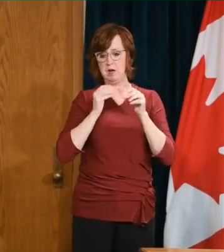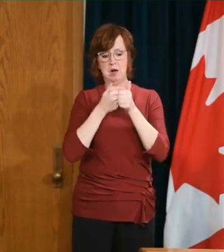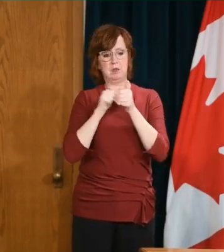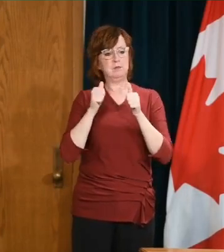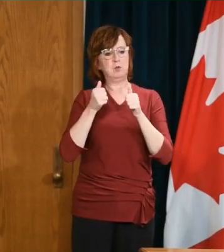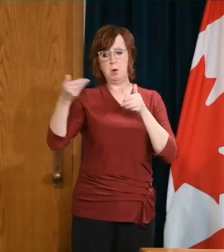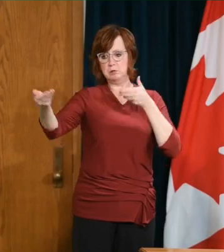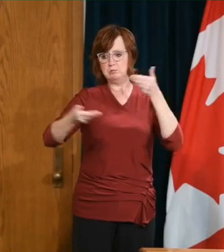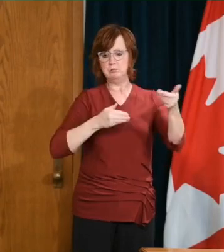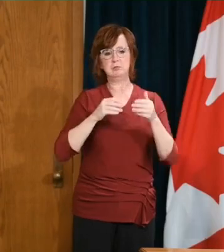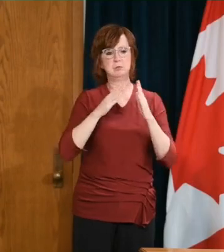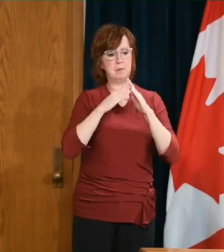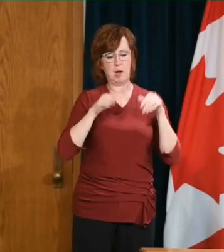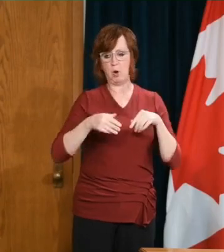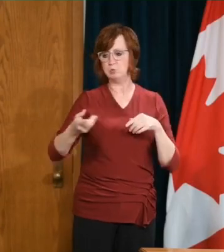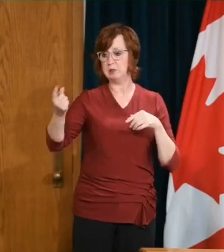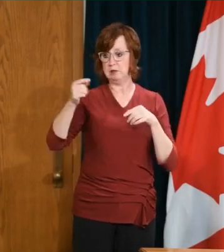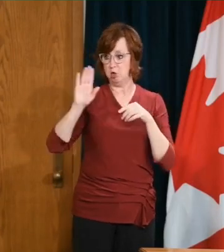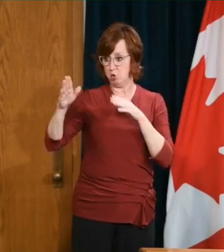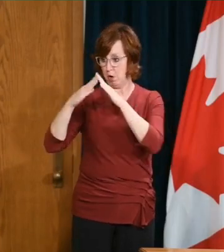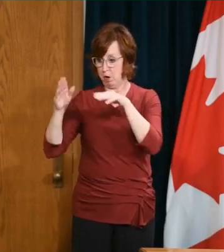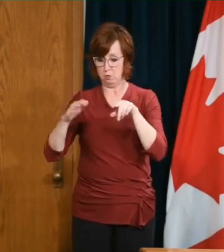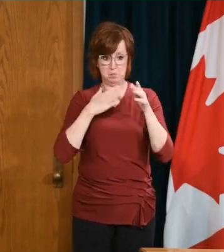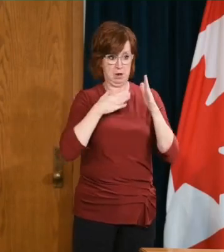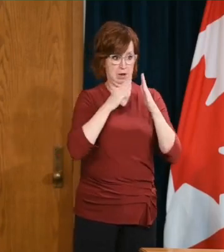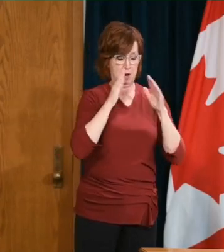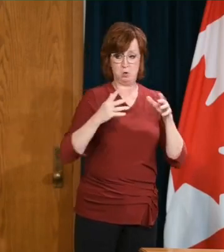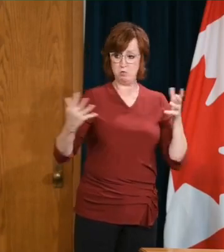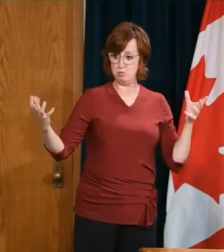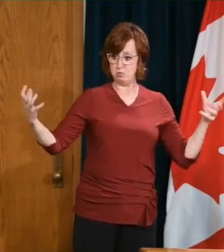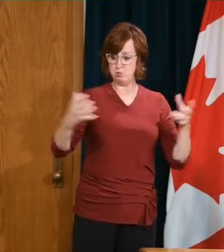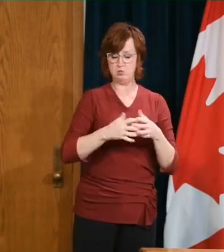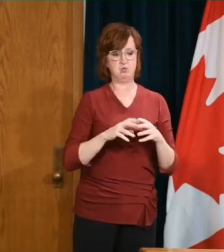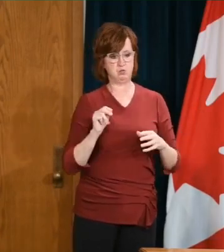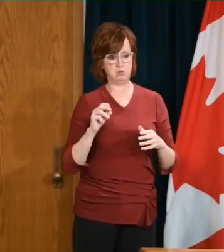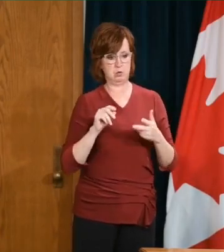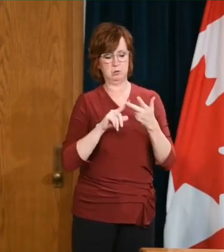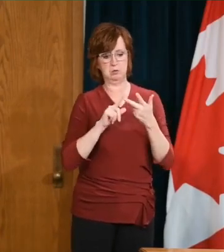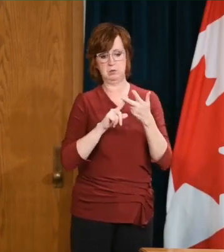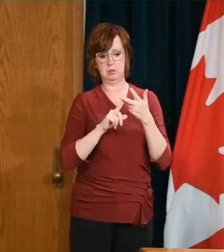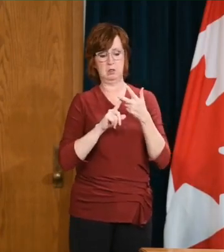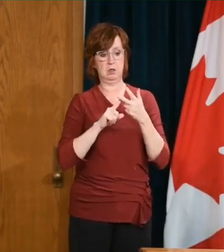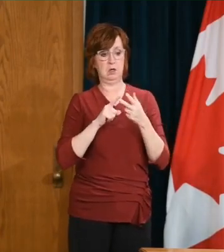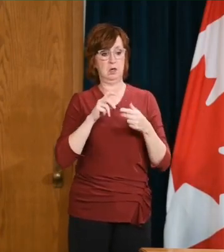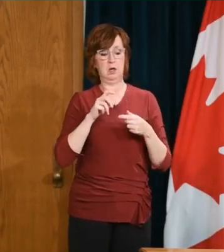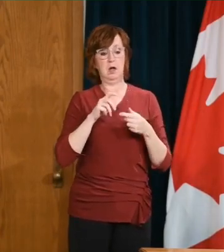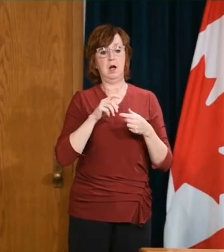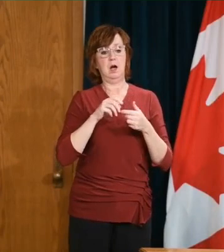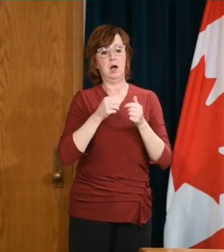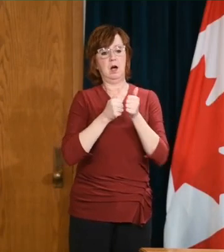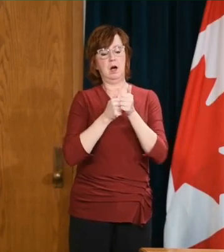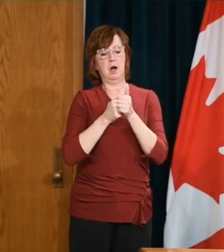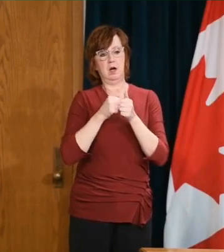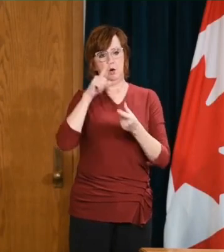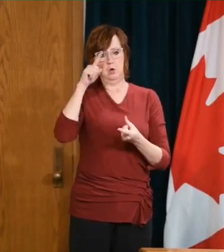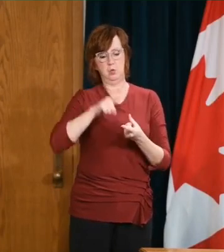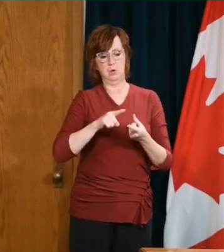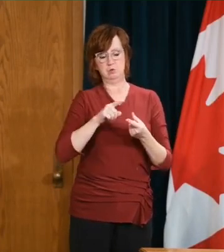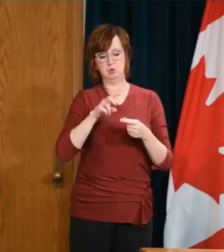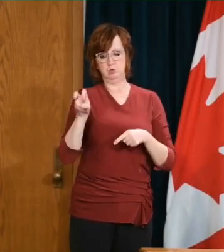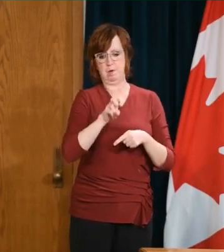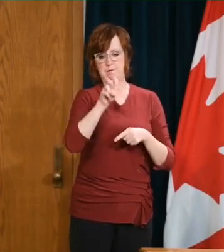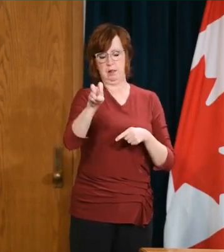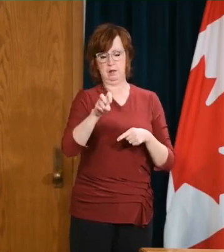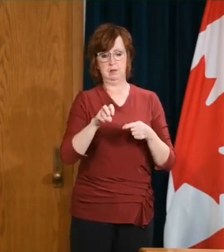possible. Avoid unnecessary travel. Self-isolate for 2 weeks if you just returned from